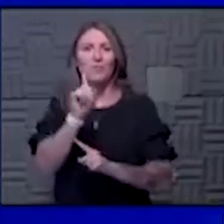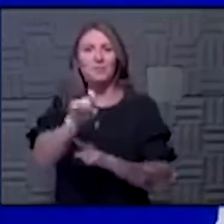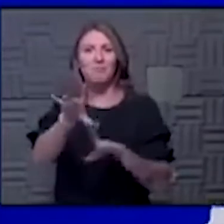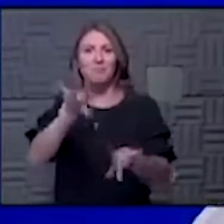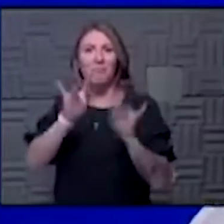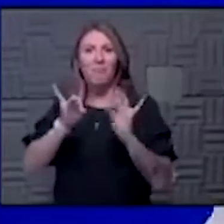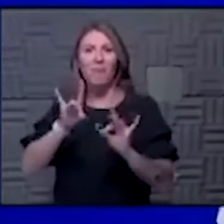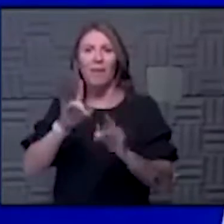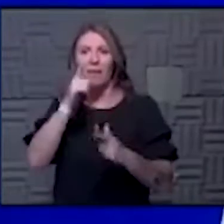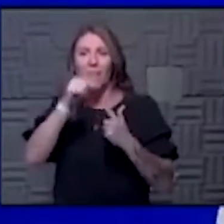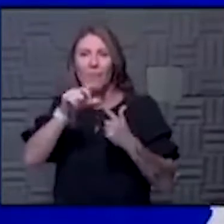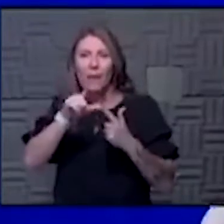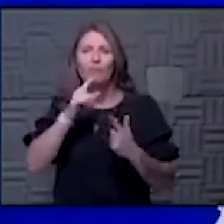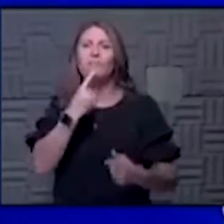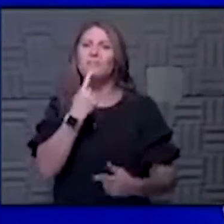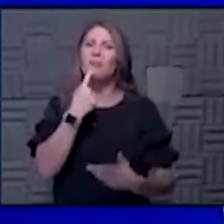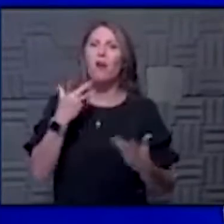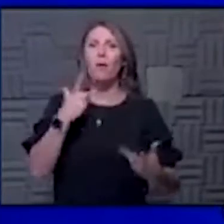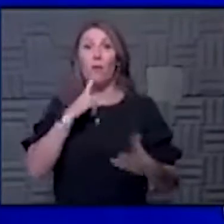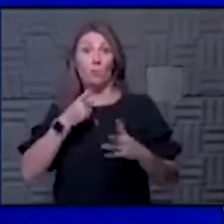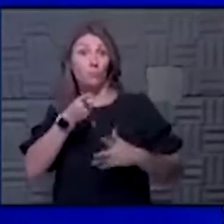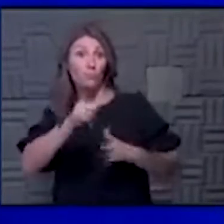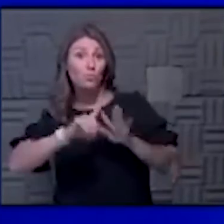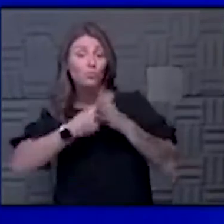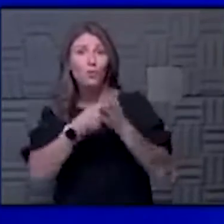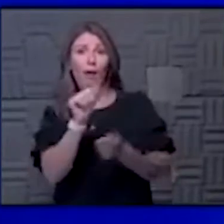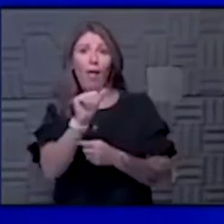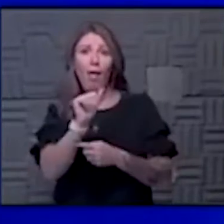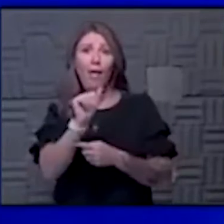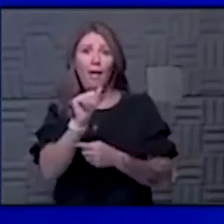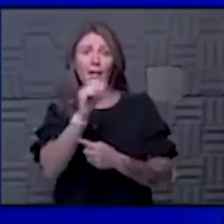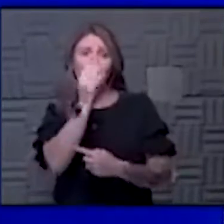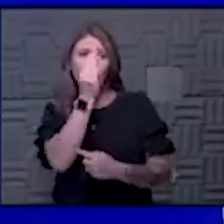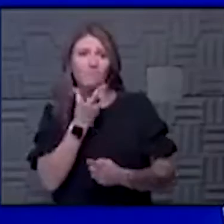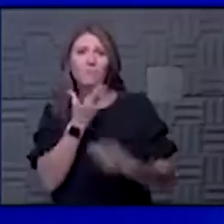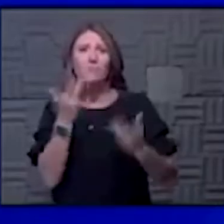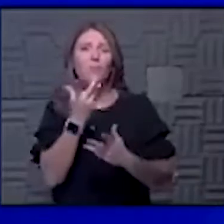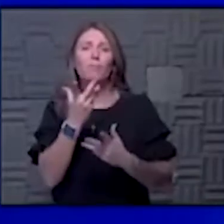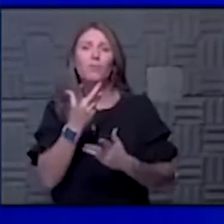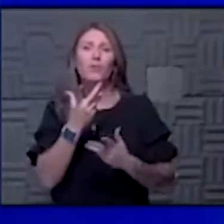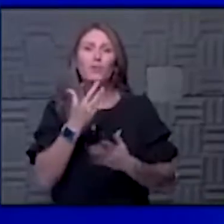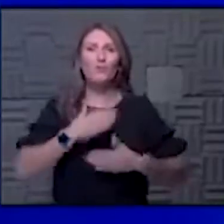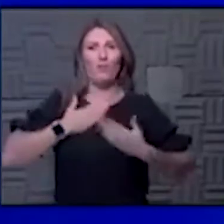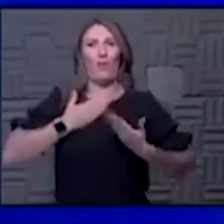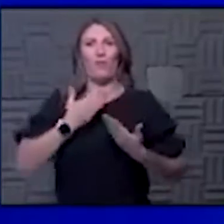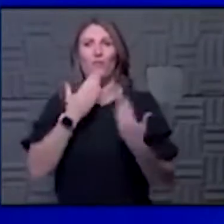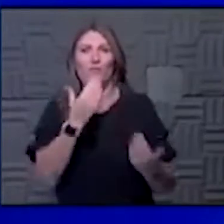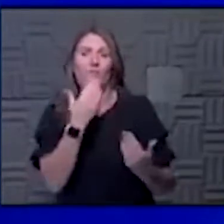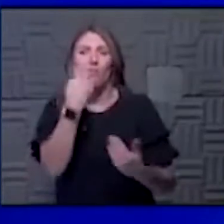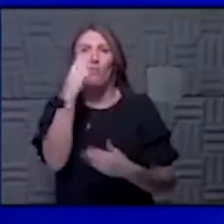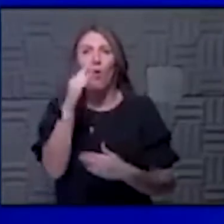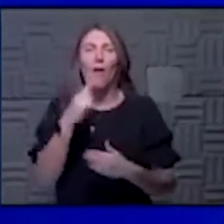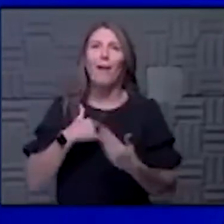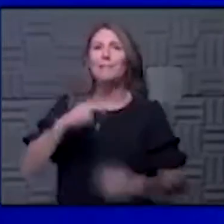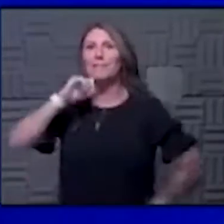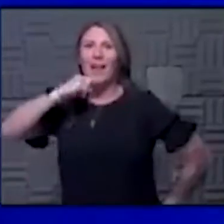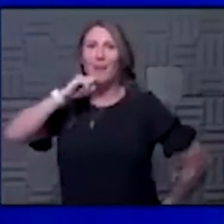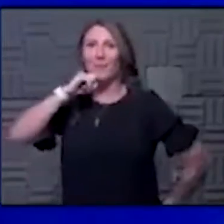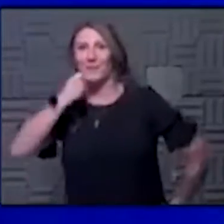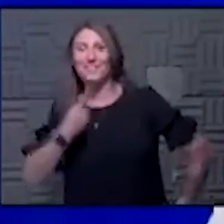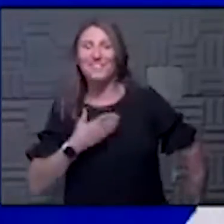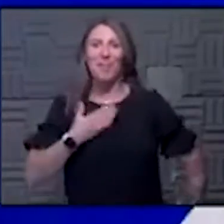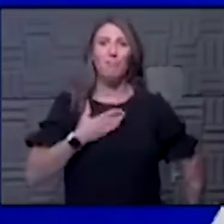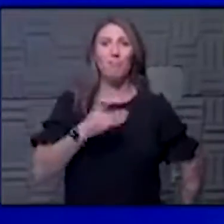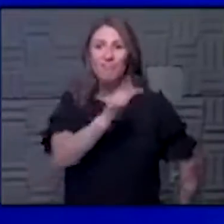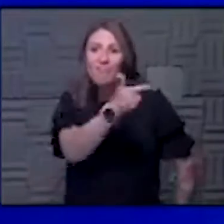letter and start with that letter and say, if you get the letter A, tell us something you're grateful for, like apples. I always say apples. I love apples. So that's it. We go all the way